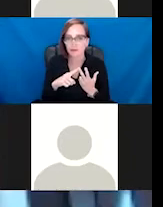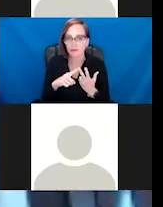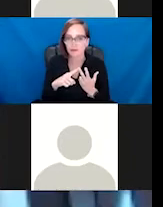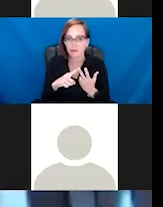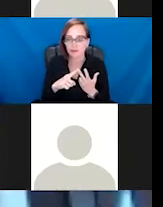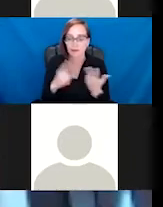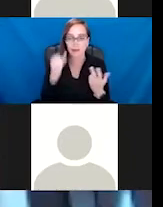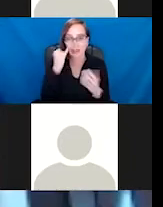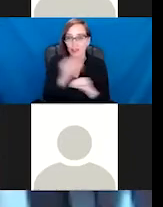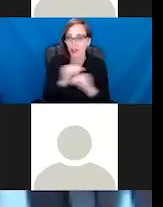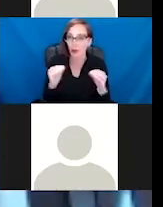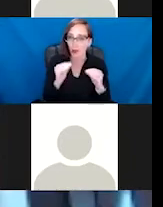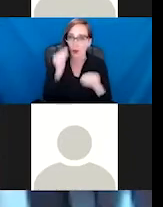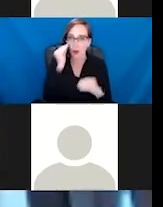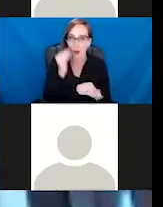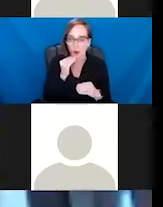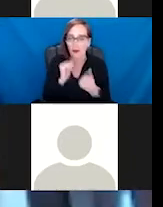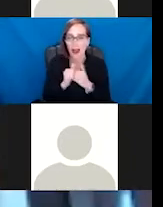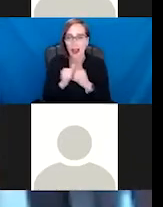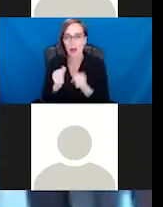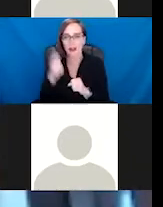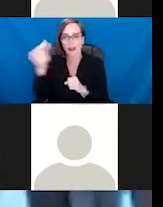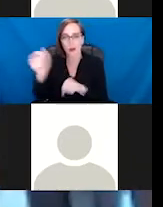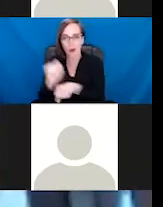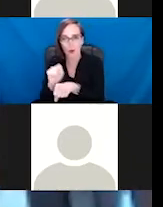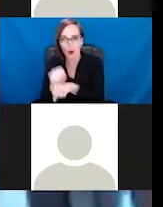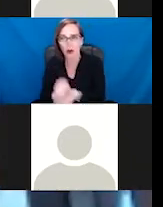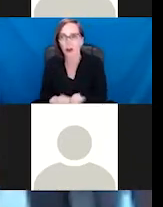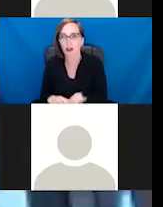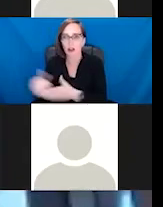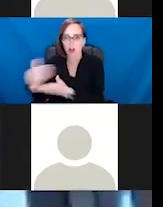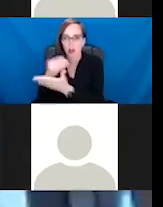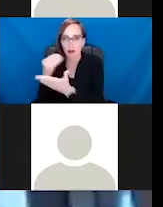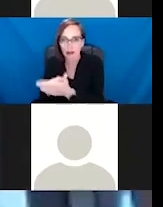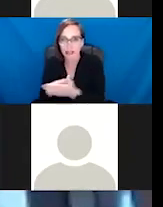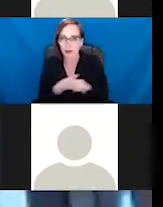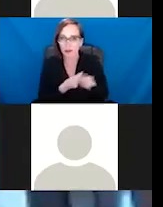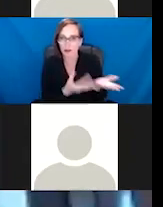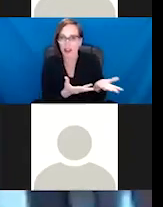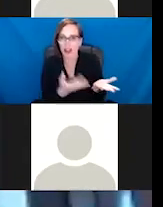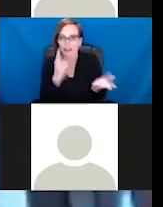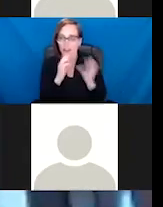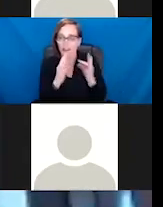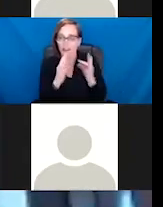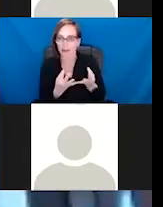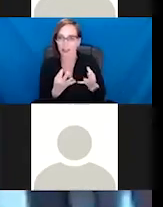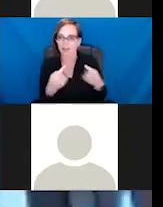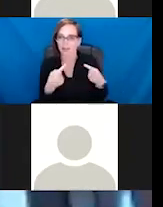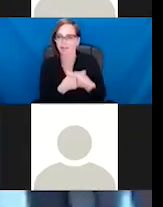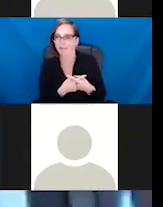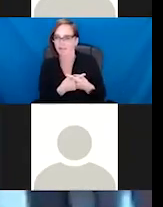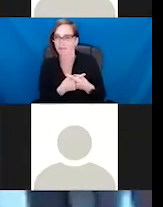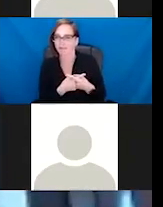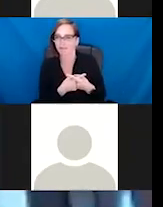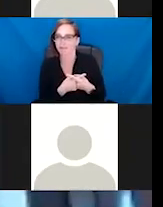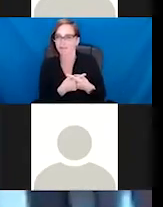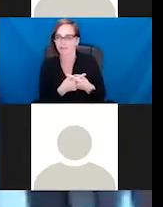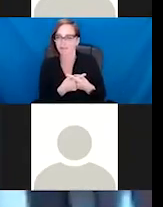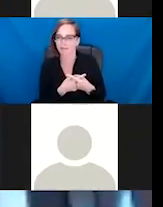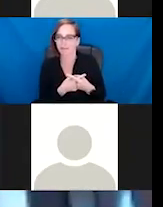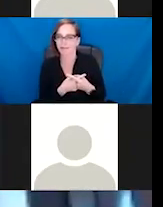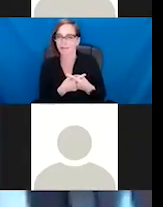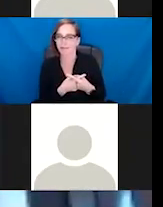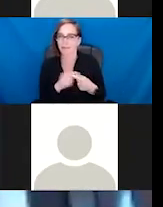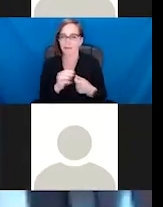some education, to be able to provide for your family, which in turns, when you have a